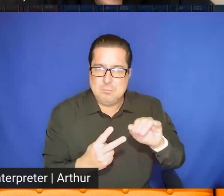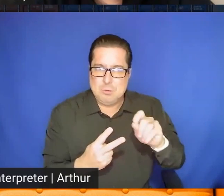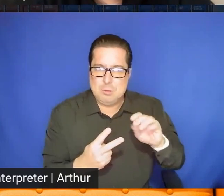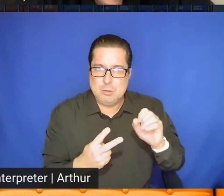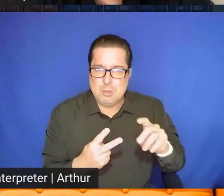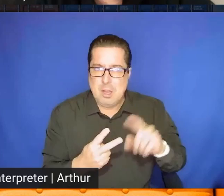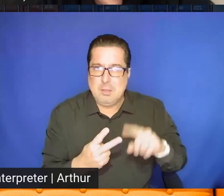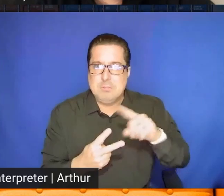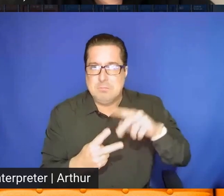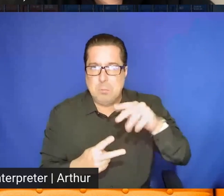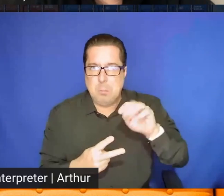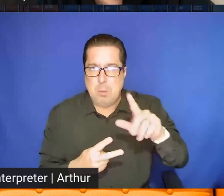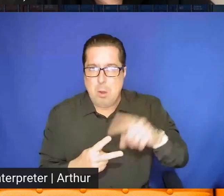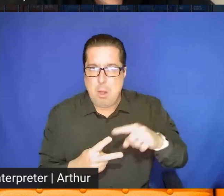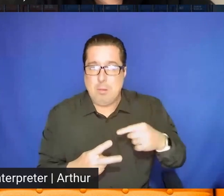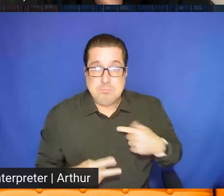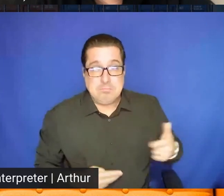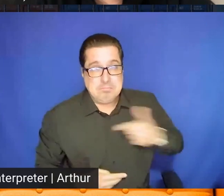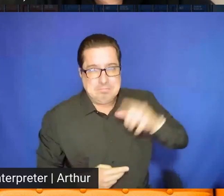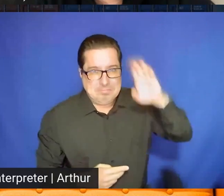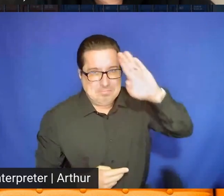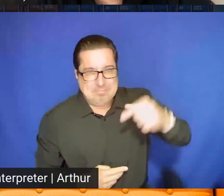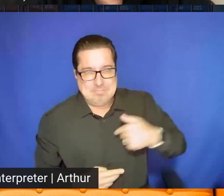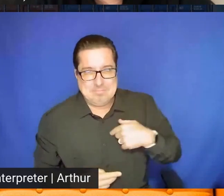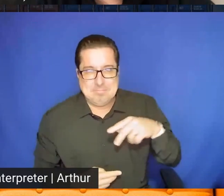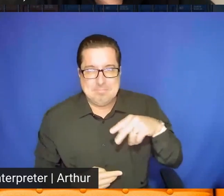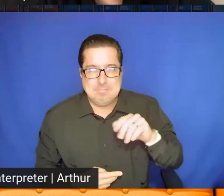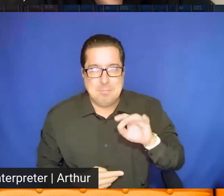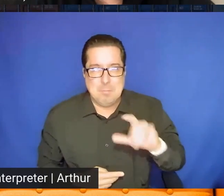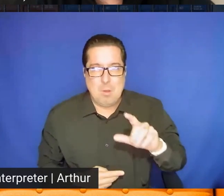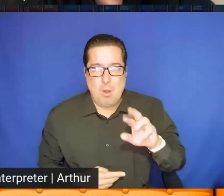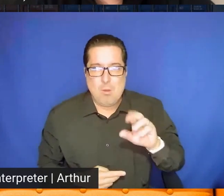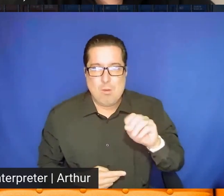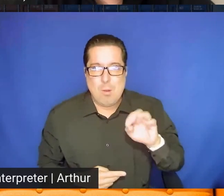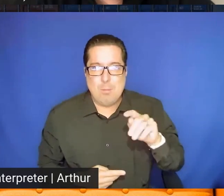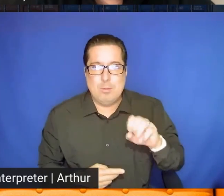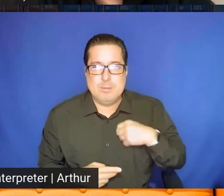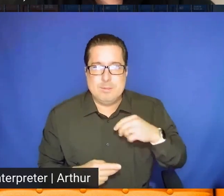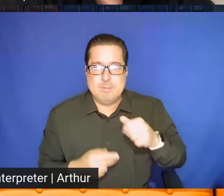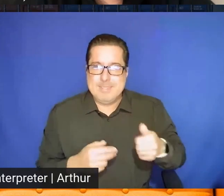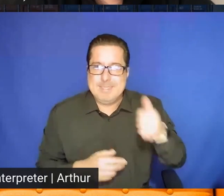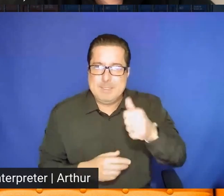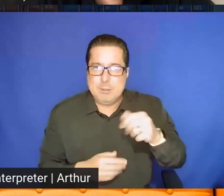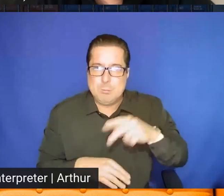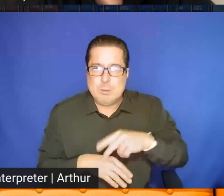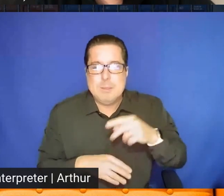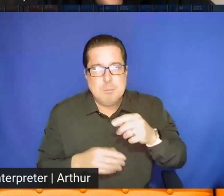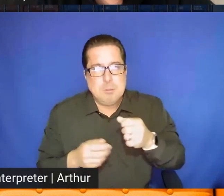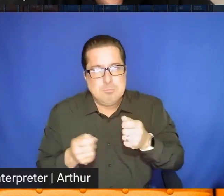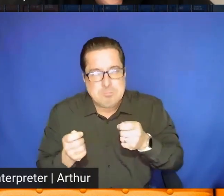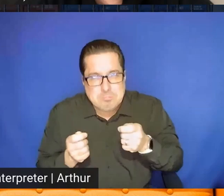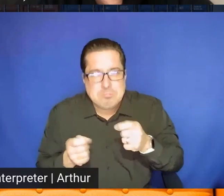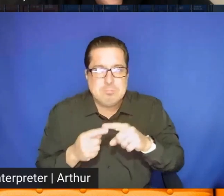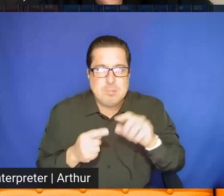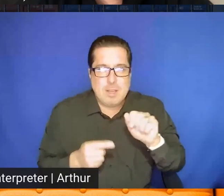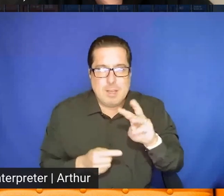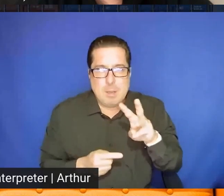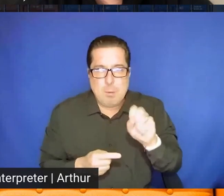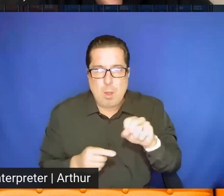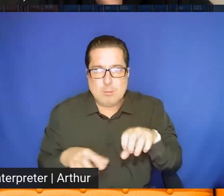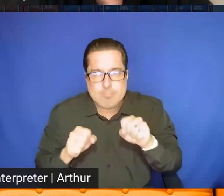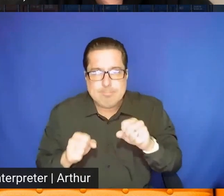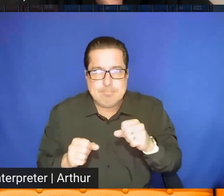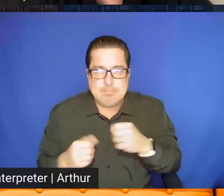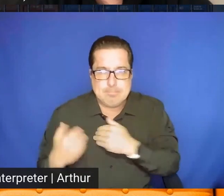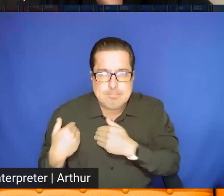me on. My name is Paul Roberts and I'm a Senior Principal Solutions Architect here at AWS. And I can't tell you how many customers have been excited